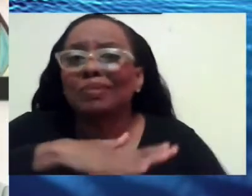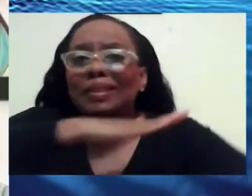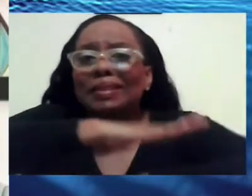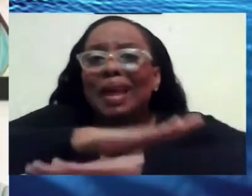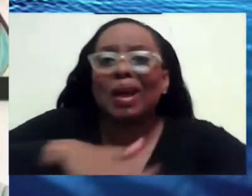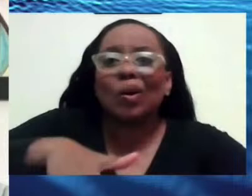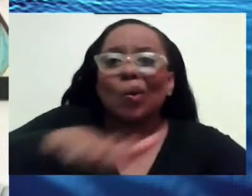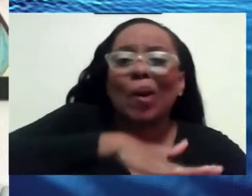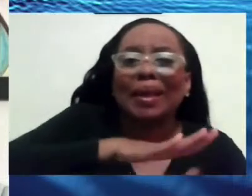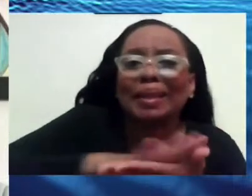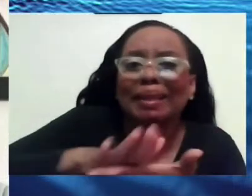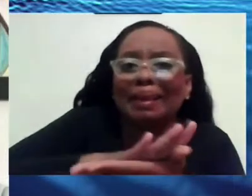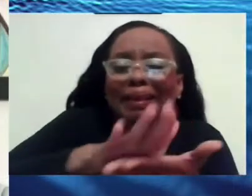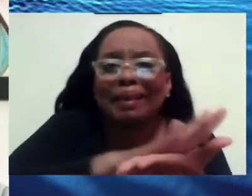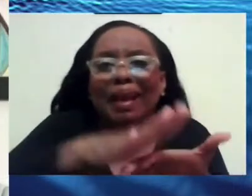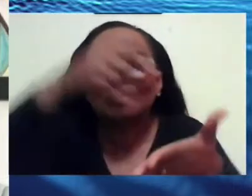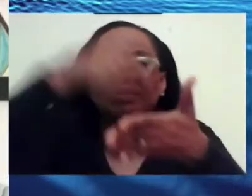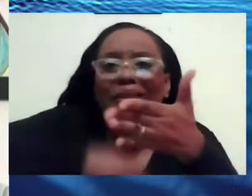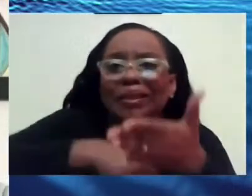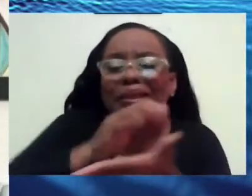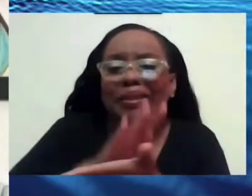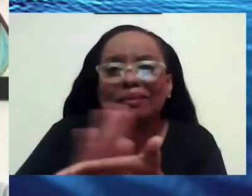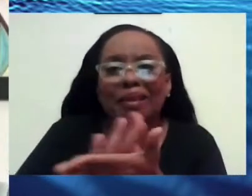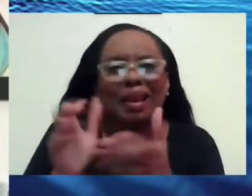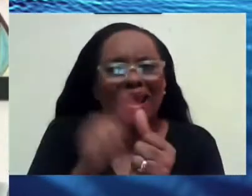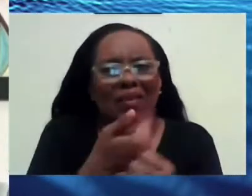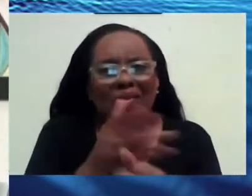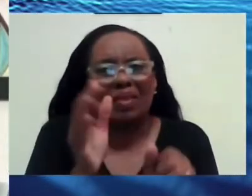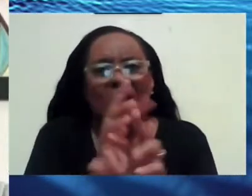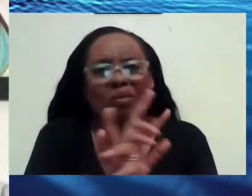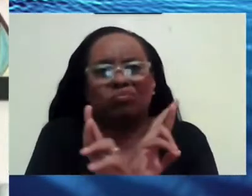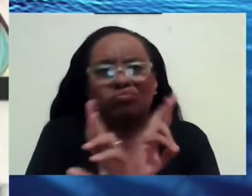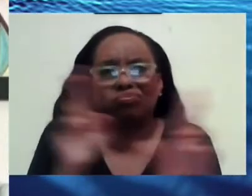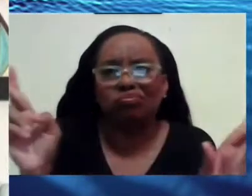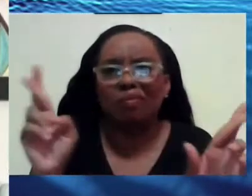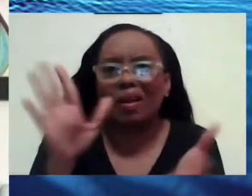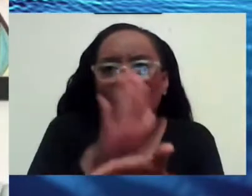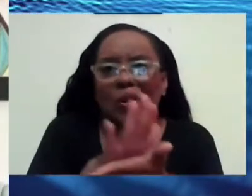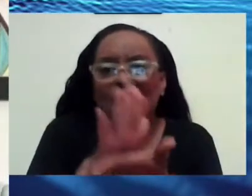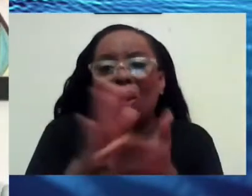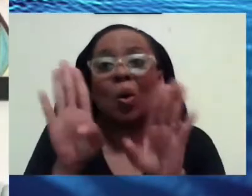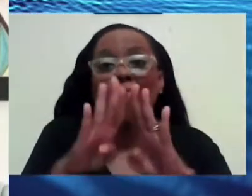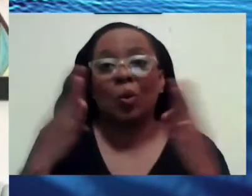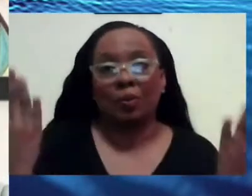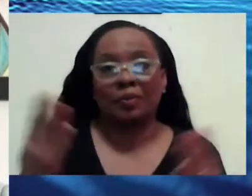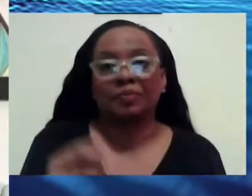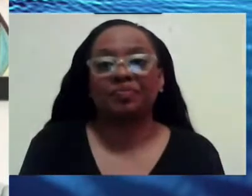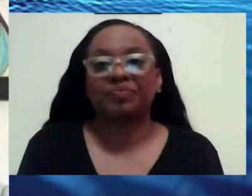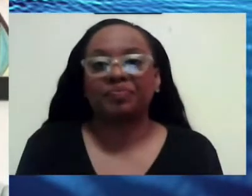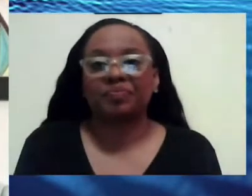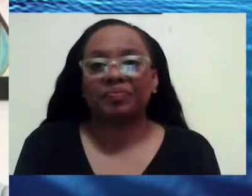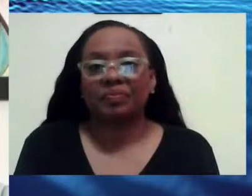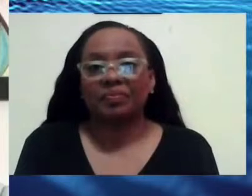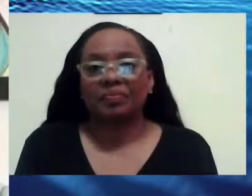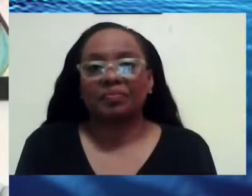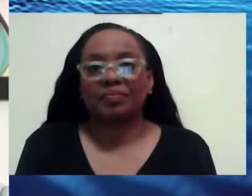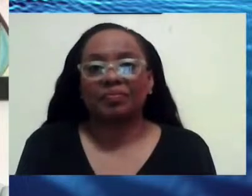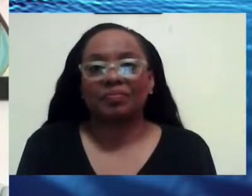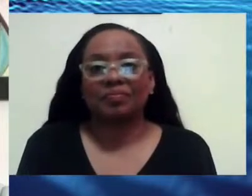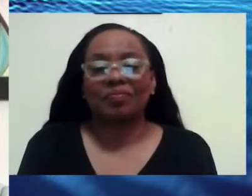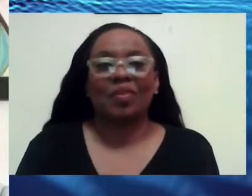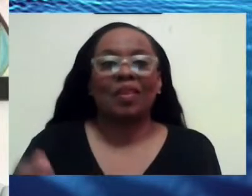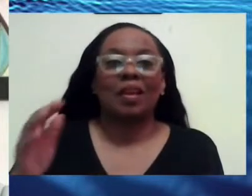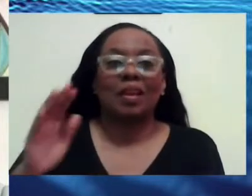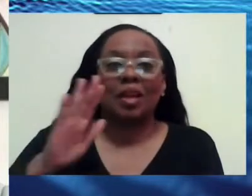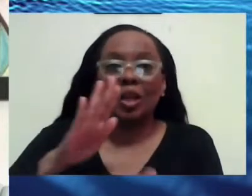necessary protocols that were necessary to prepare for the school environment. This week, our school canteens were